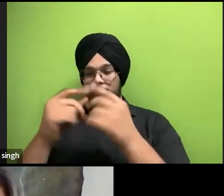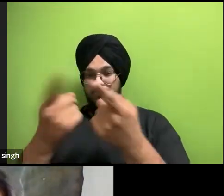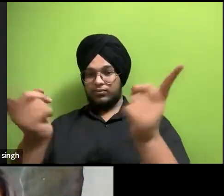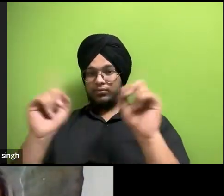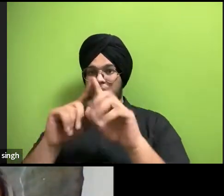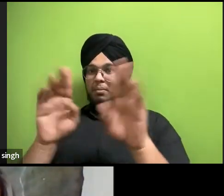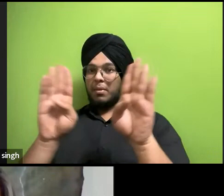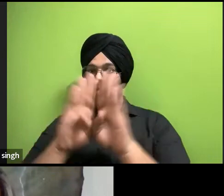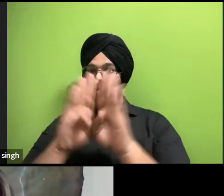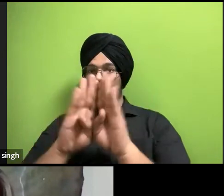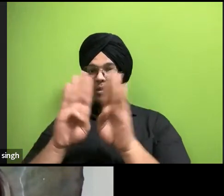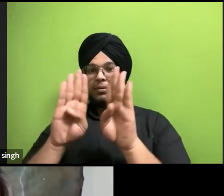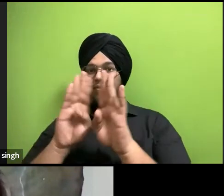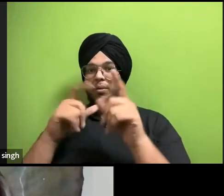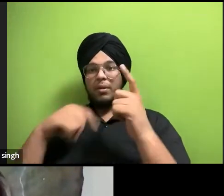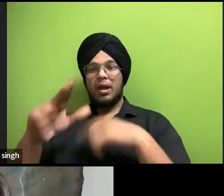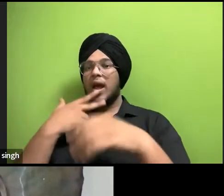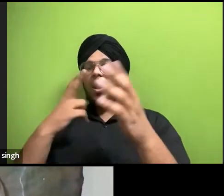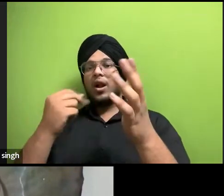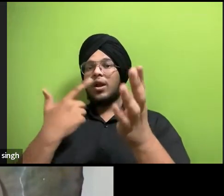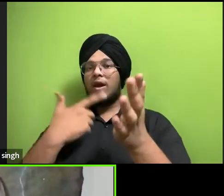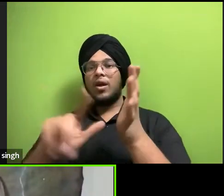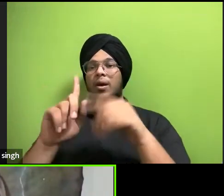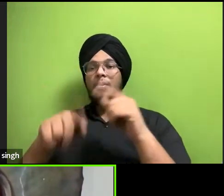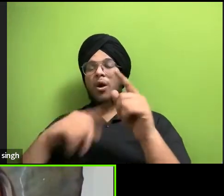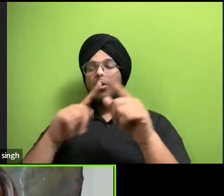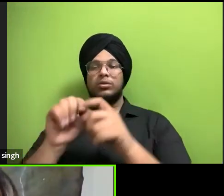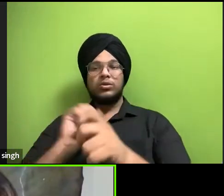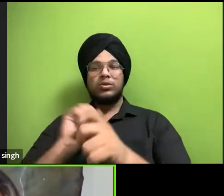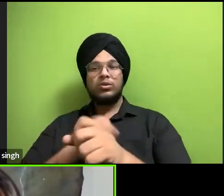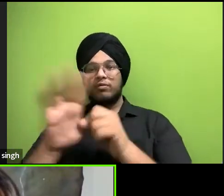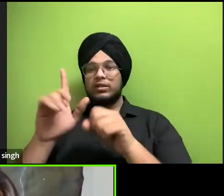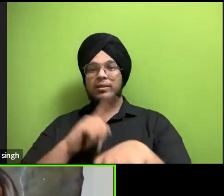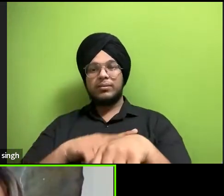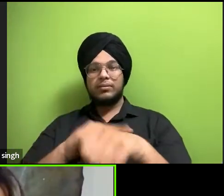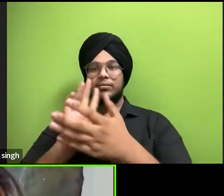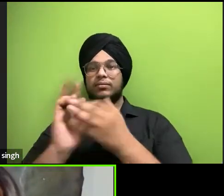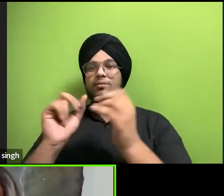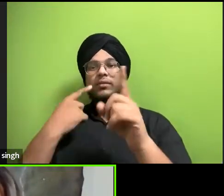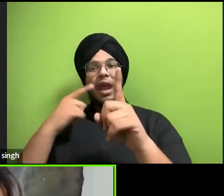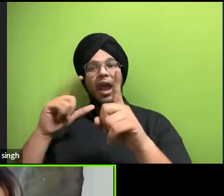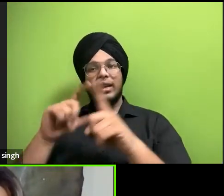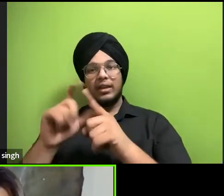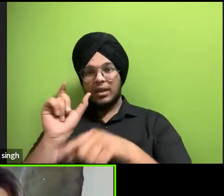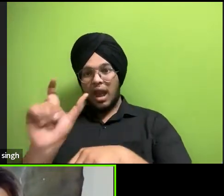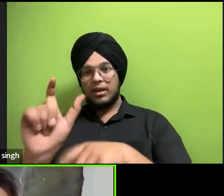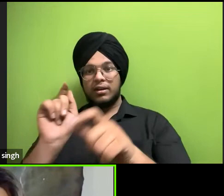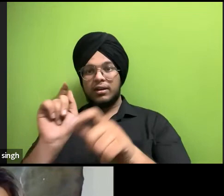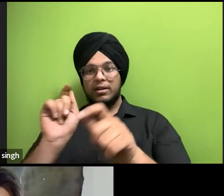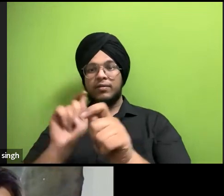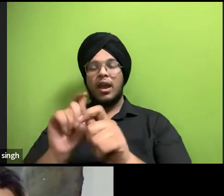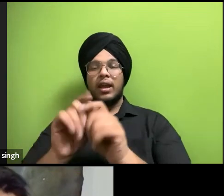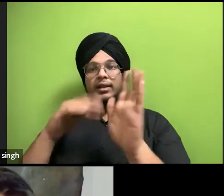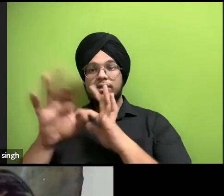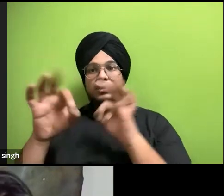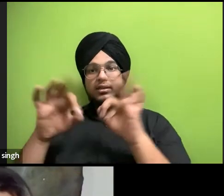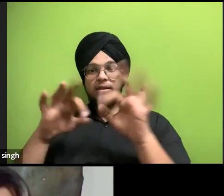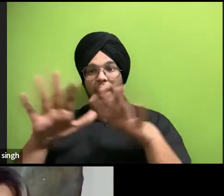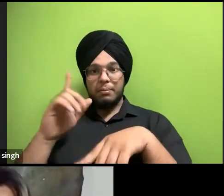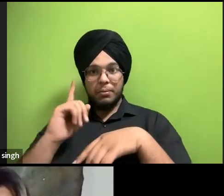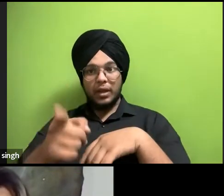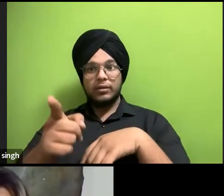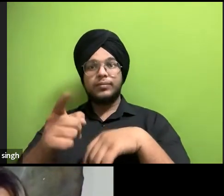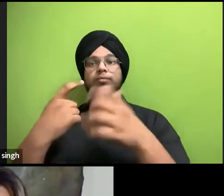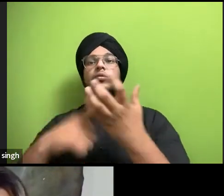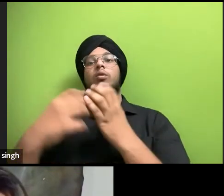So it was only Hong Kongers that were here, and all of us who have Hong Kong ID cards working in the city. Okay. The